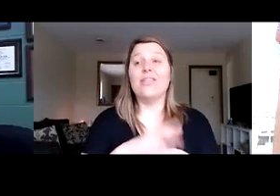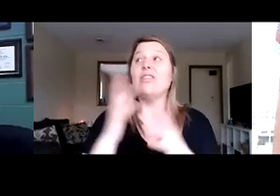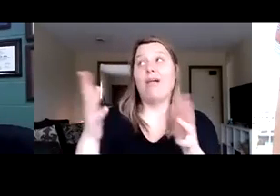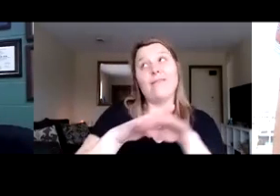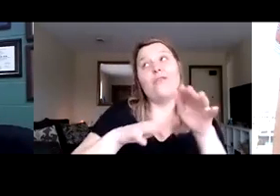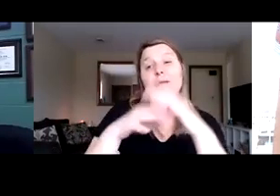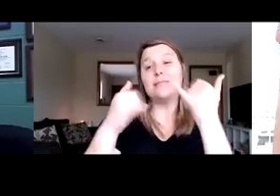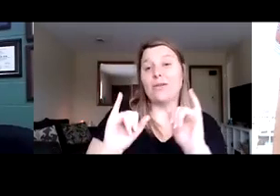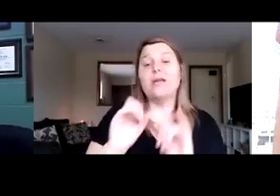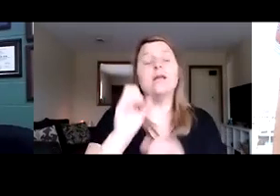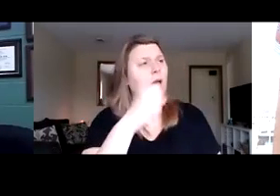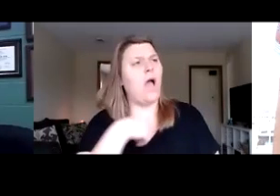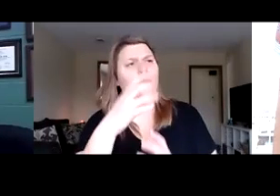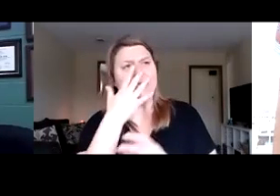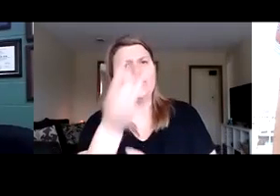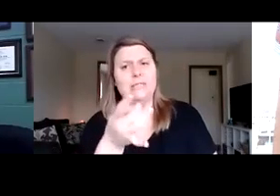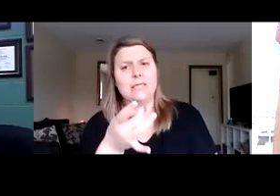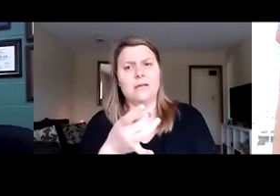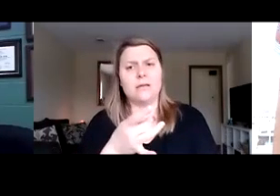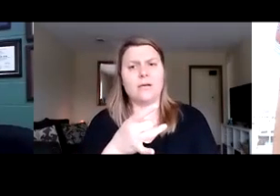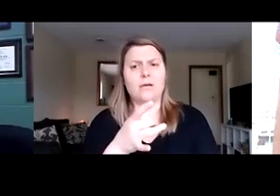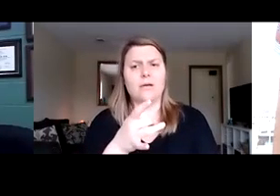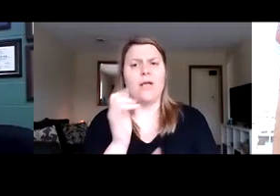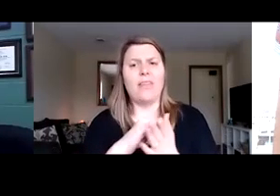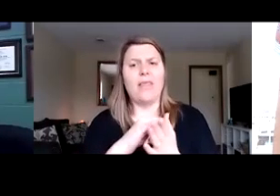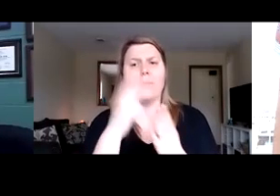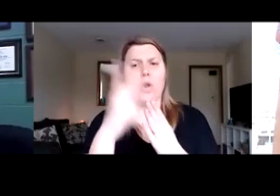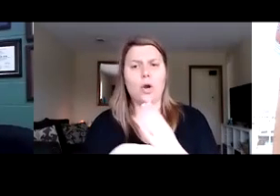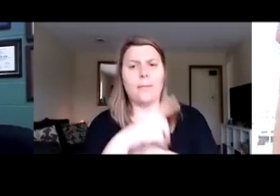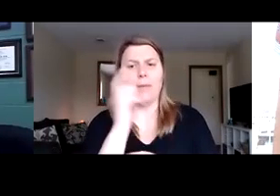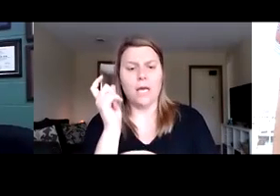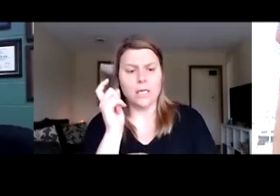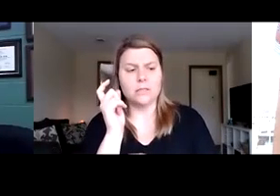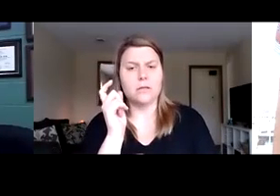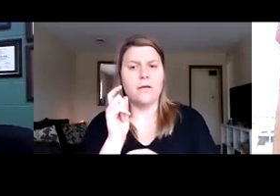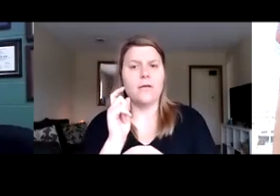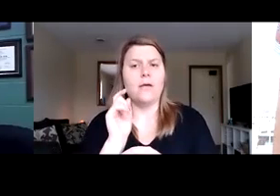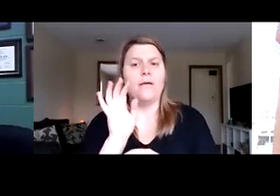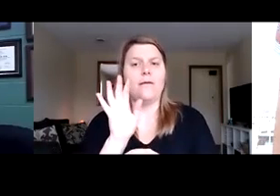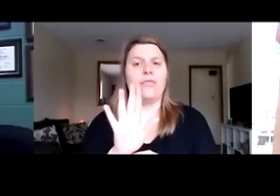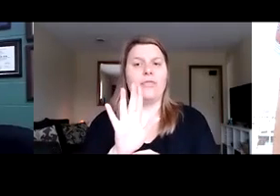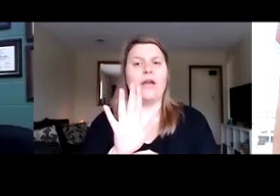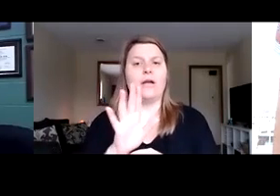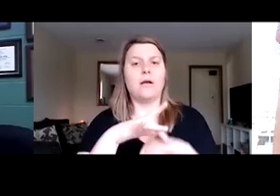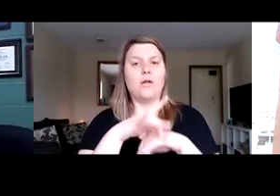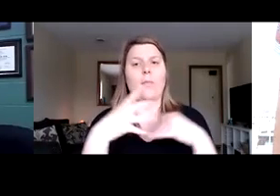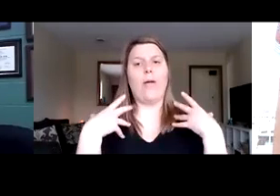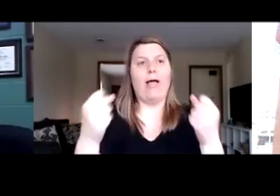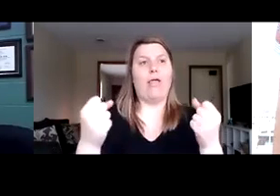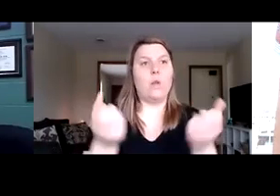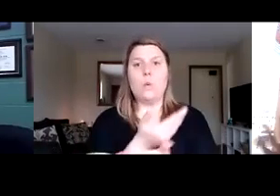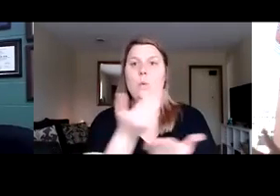and I was definitely interested in that program because of their like groundbreaking global health.